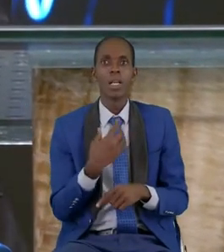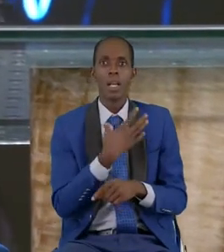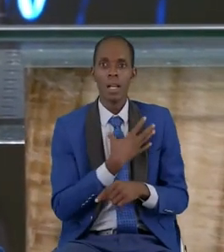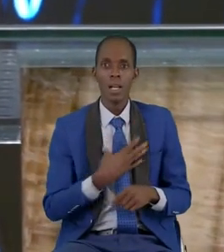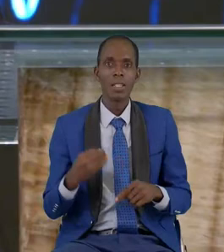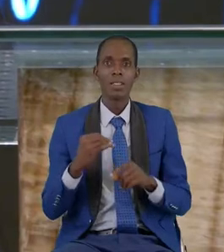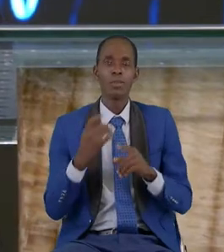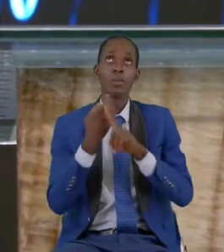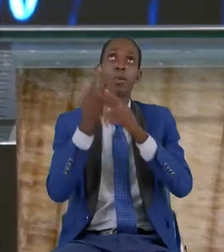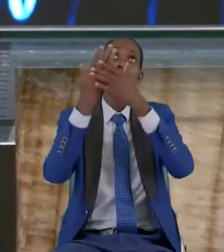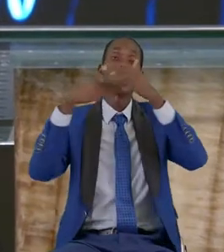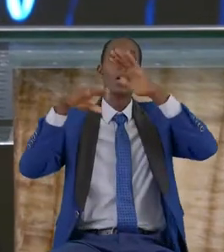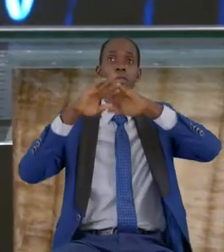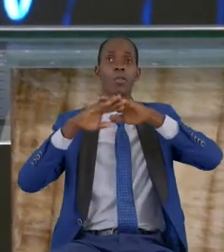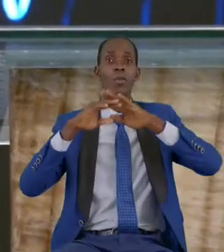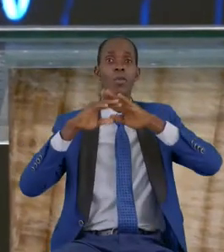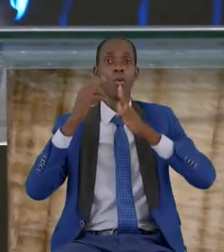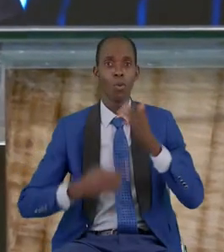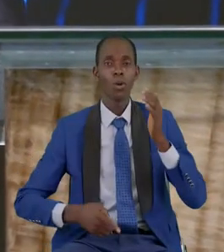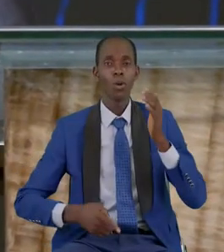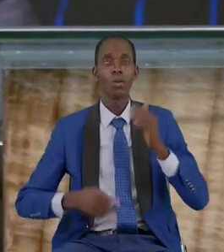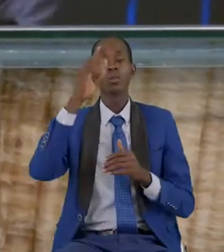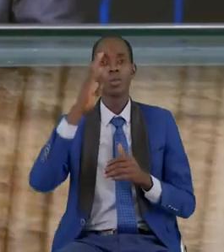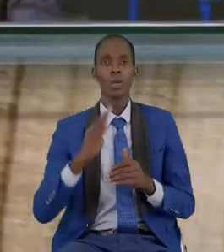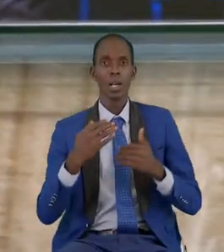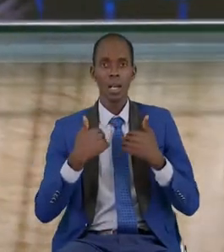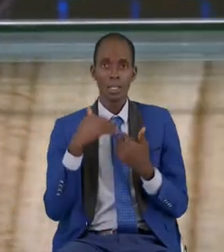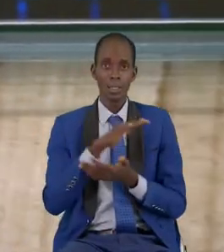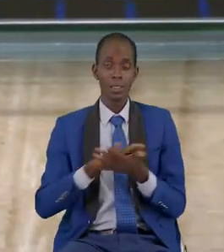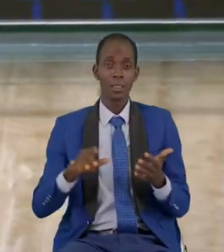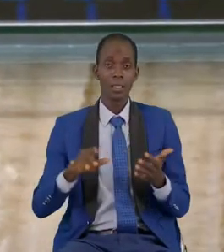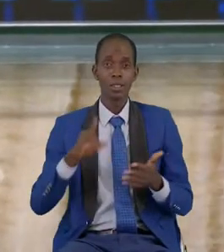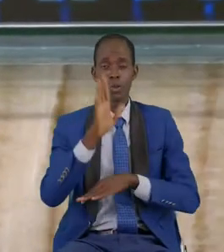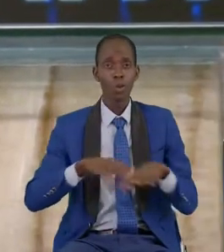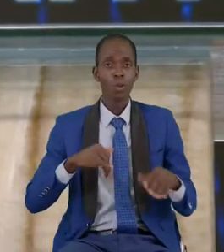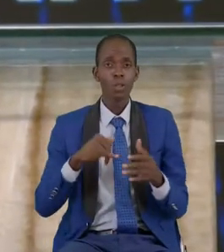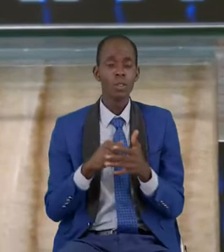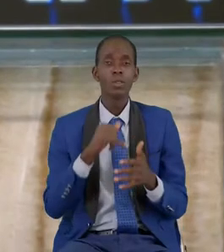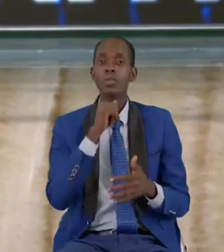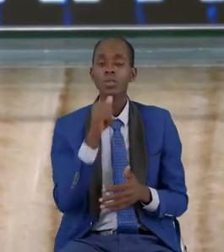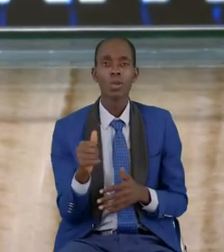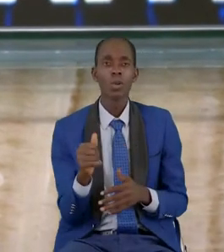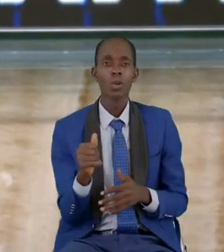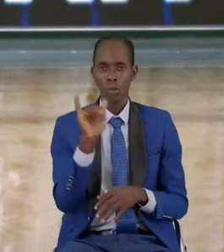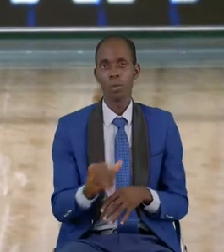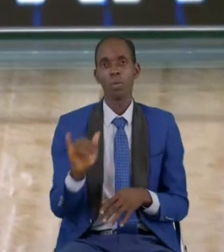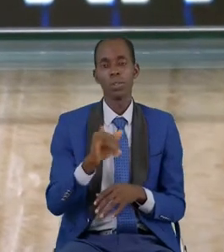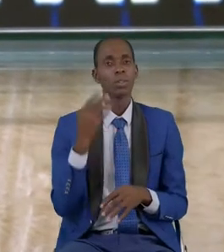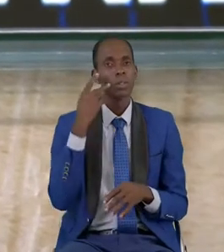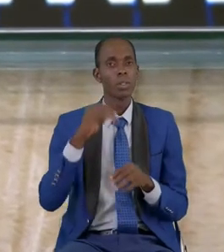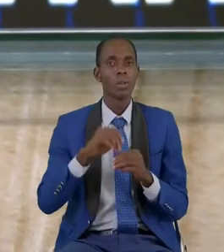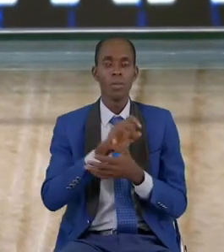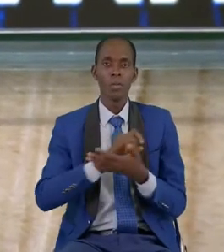heaven. What God has cleansed, that call not thou common. Then in verse 10, in